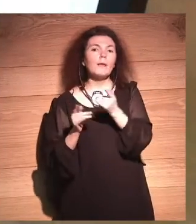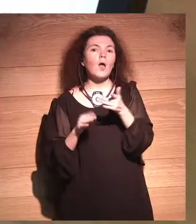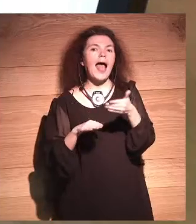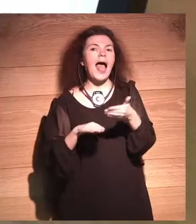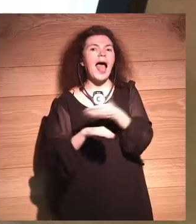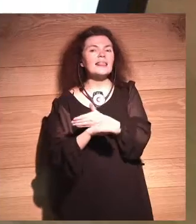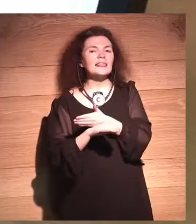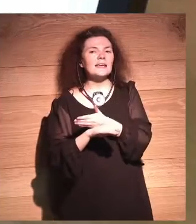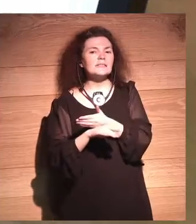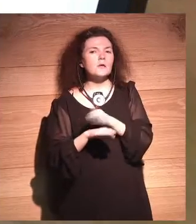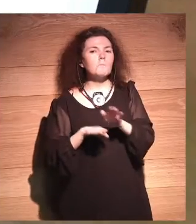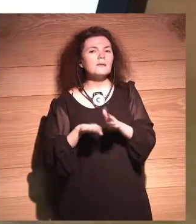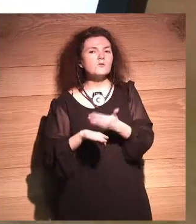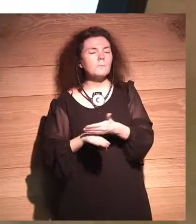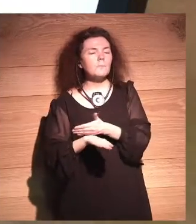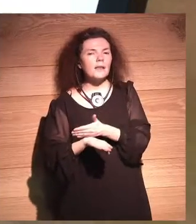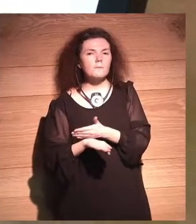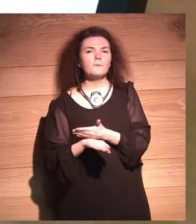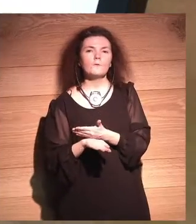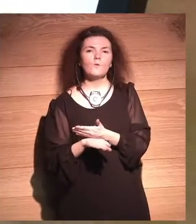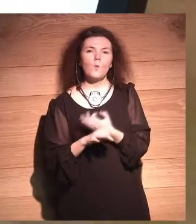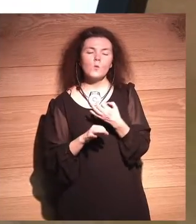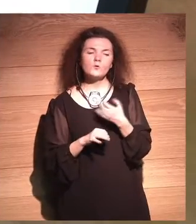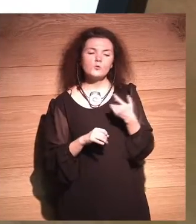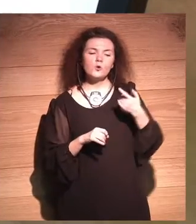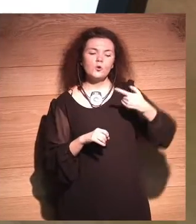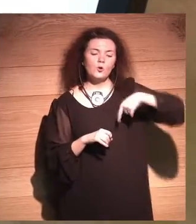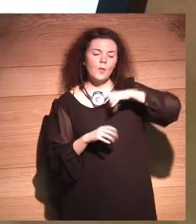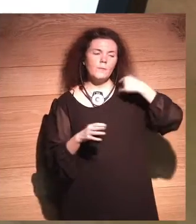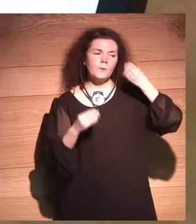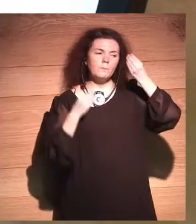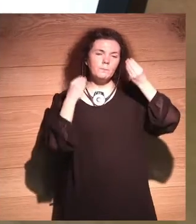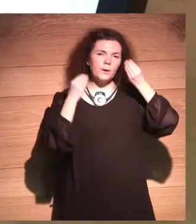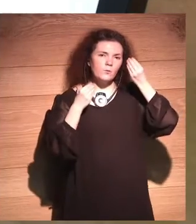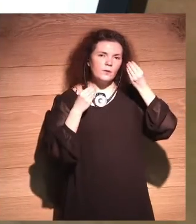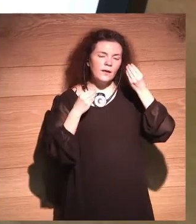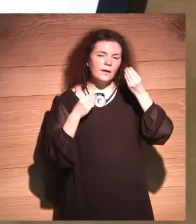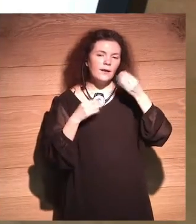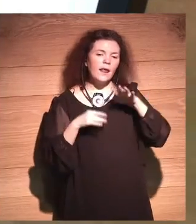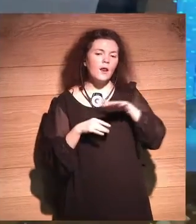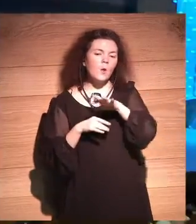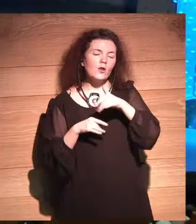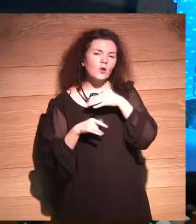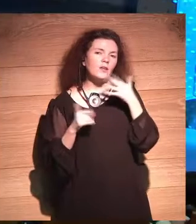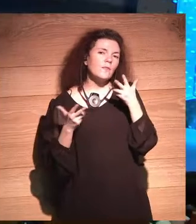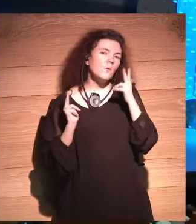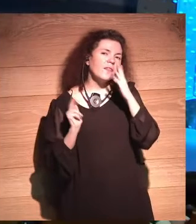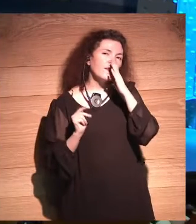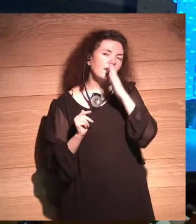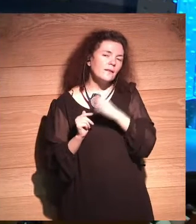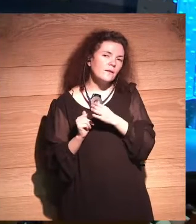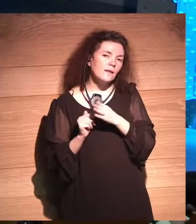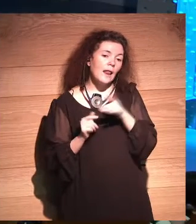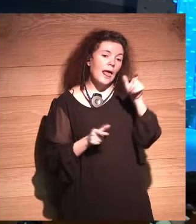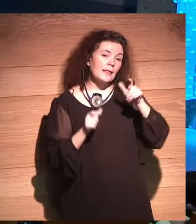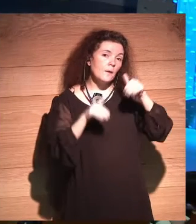the question. Is the place we want to get to fully direct democracy, where everybody is voting on everything? I would say